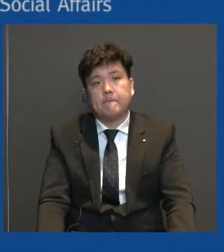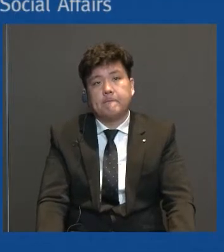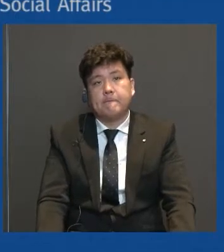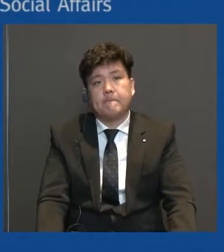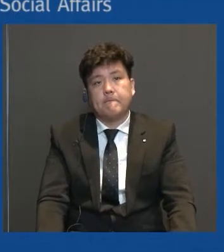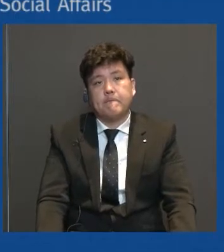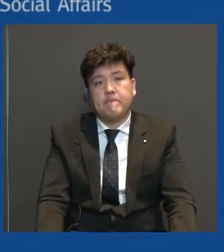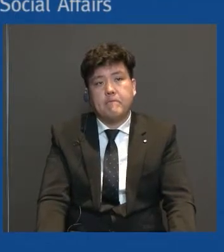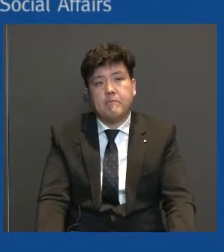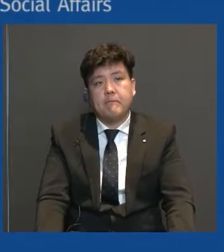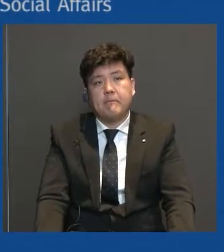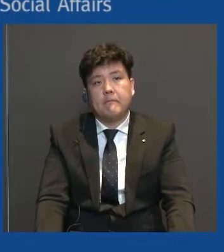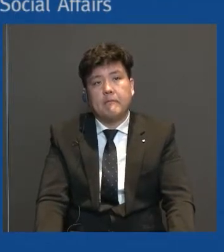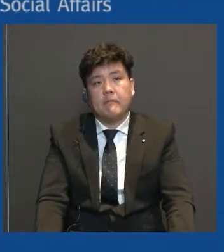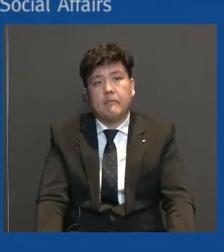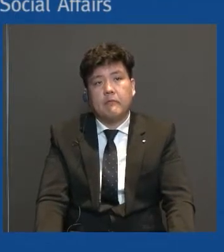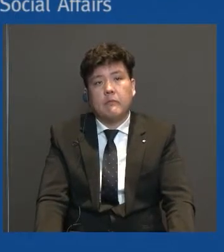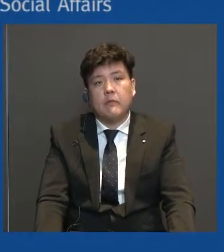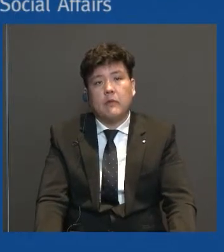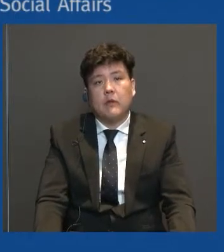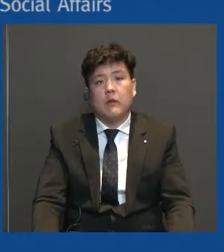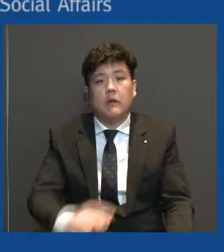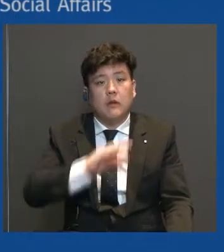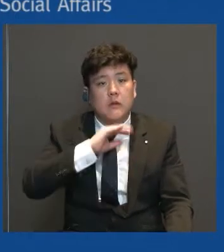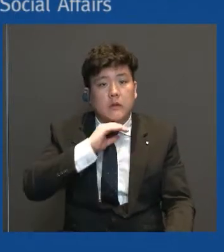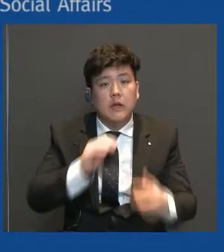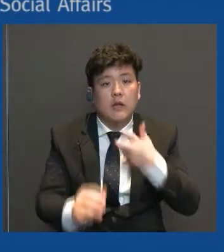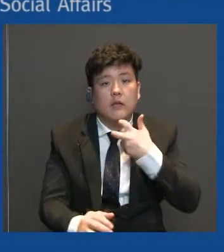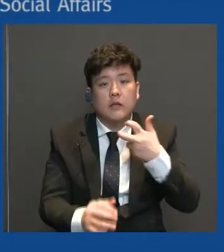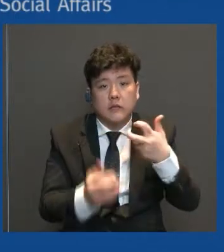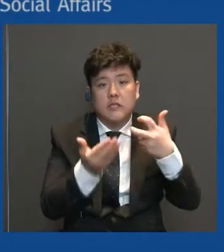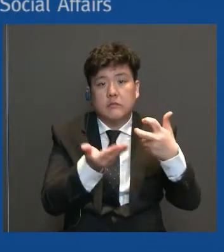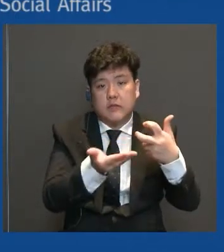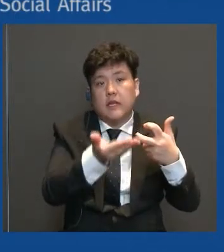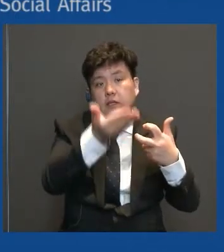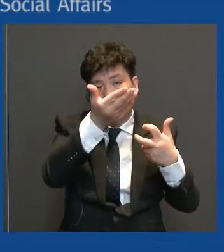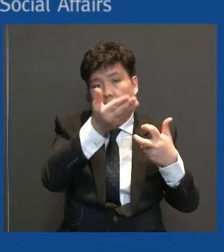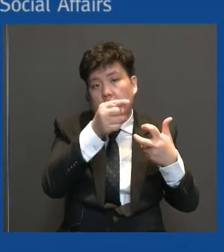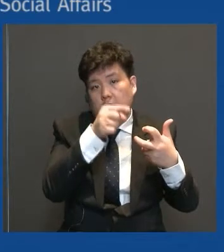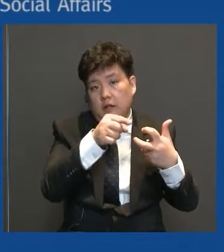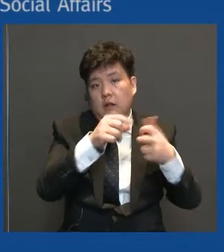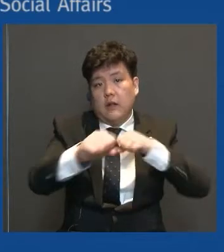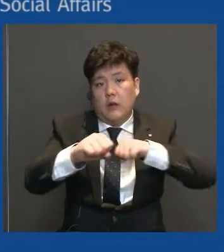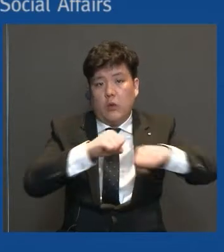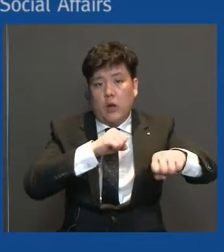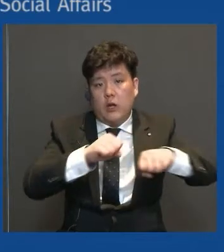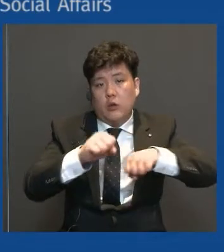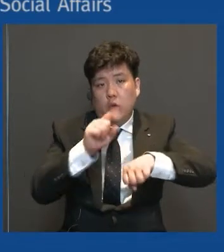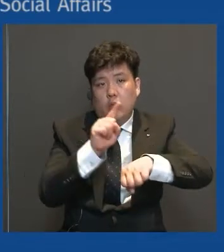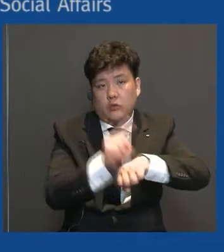70 or older, and the line shows